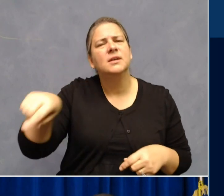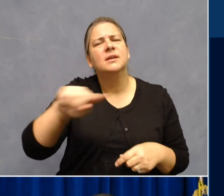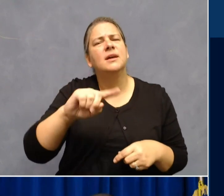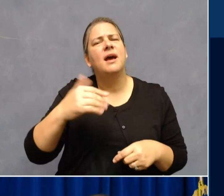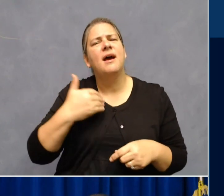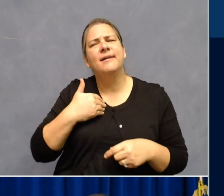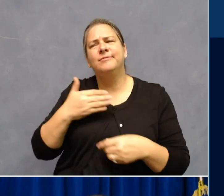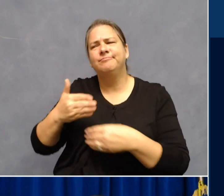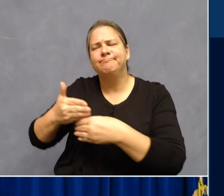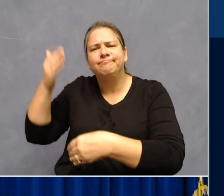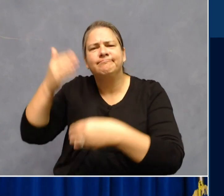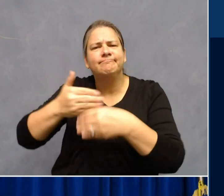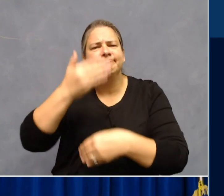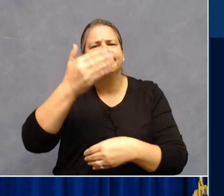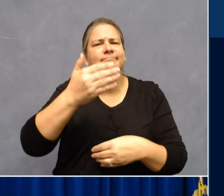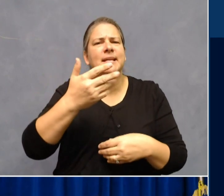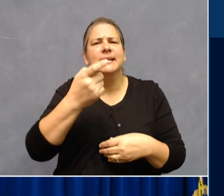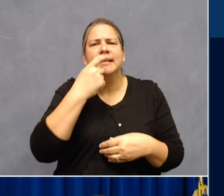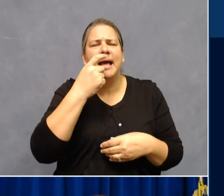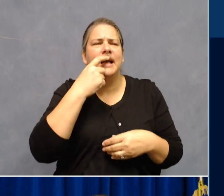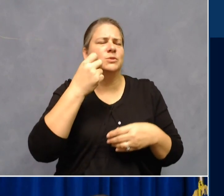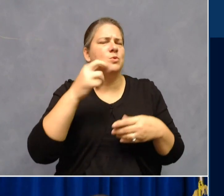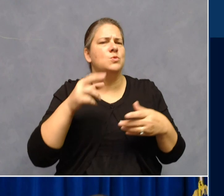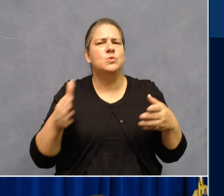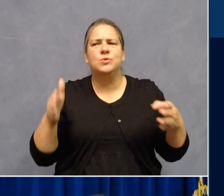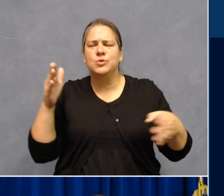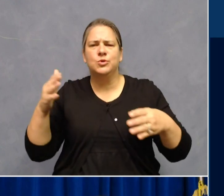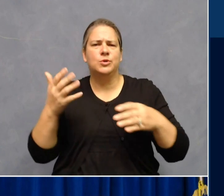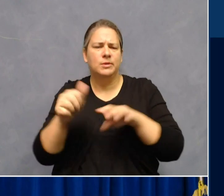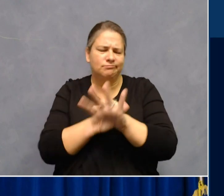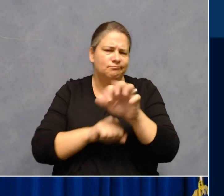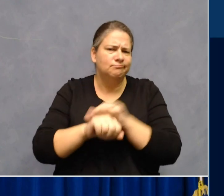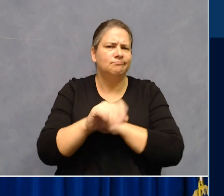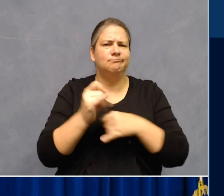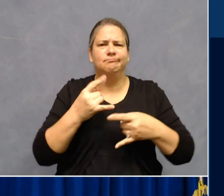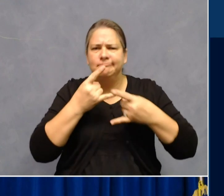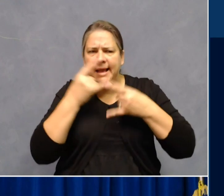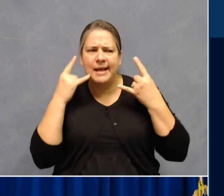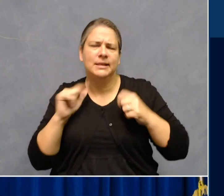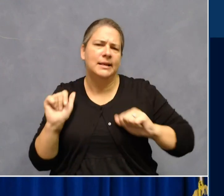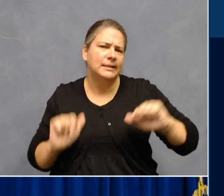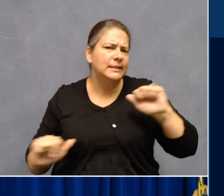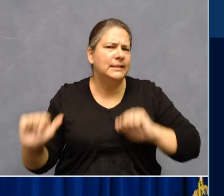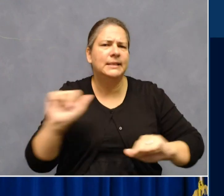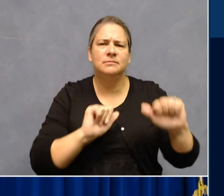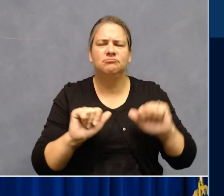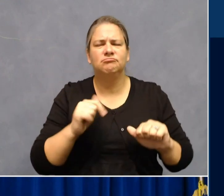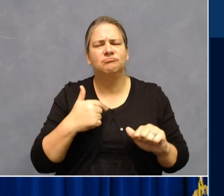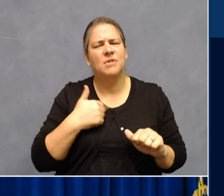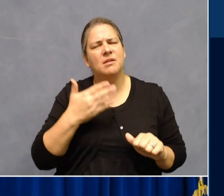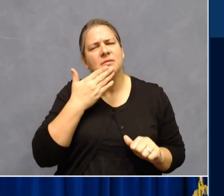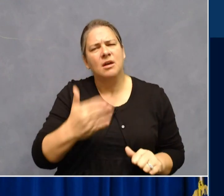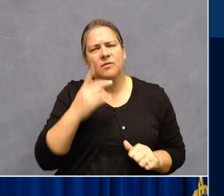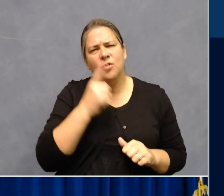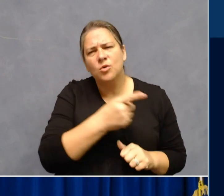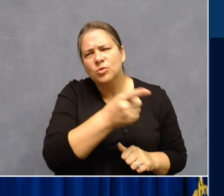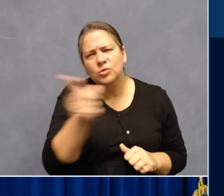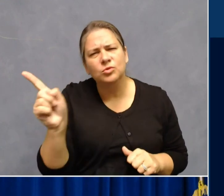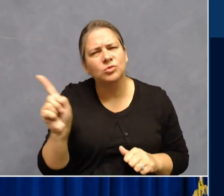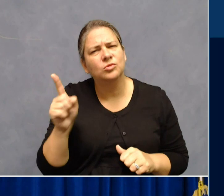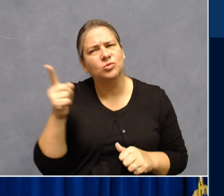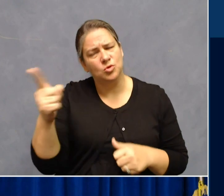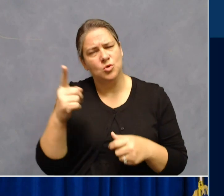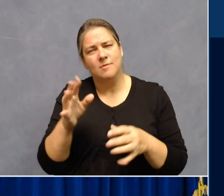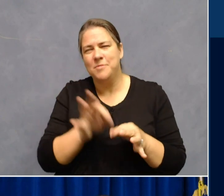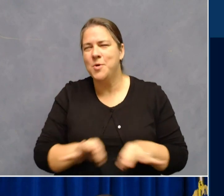appreciate everything these centers do to protect some of our most vulnerable. Thanks for being a crucial part of Team Kentucky.